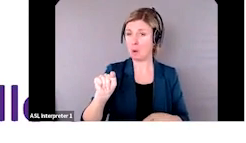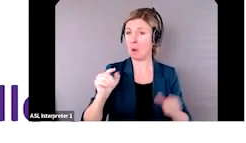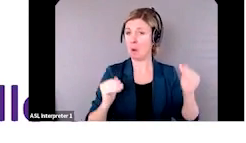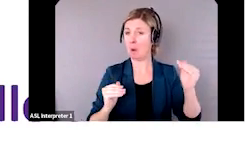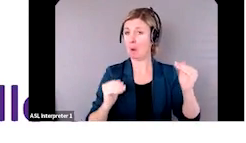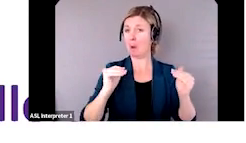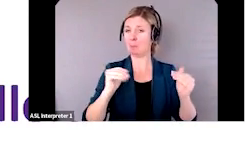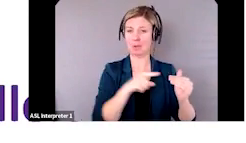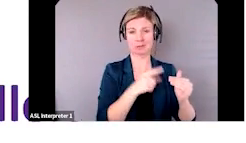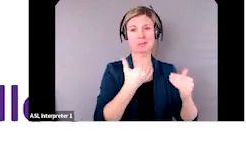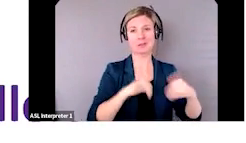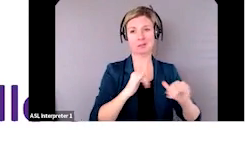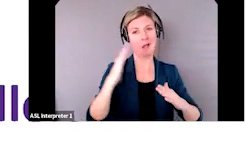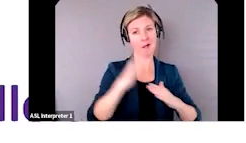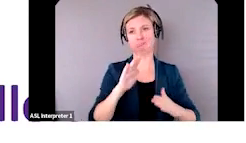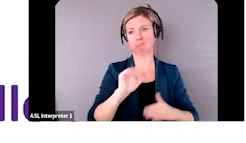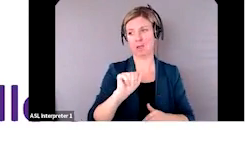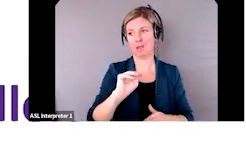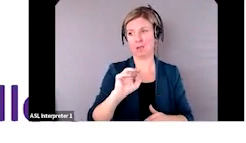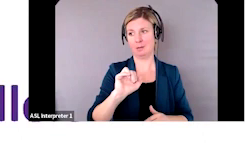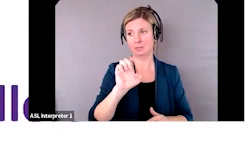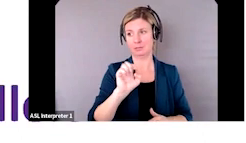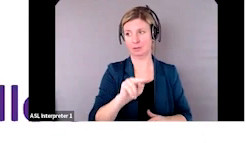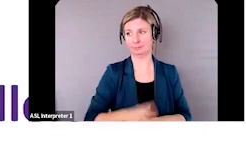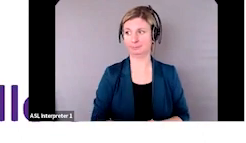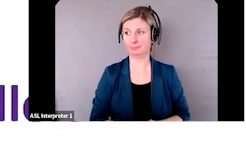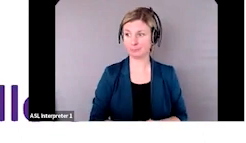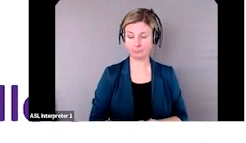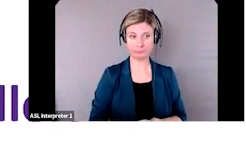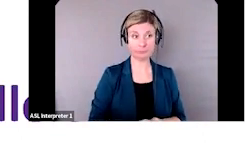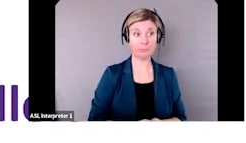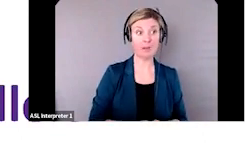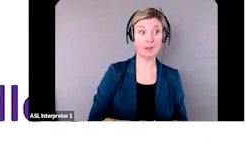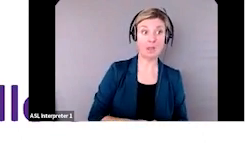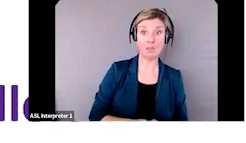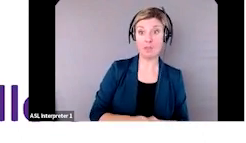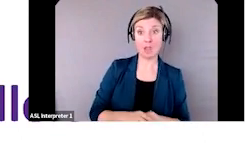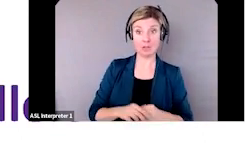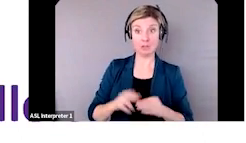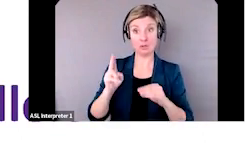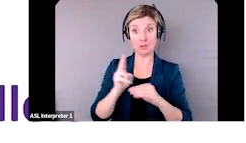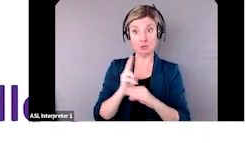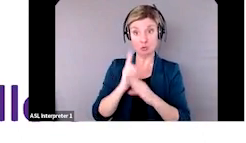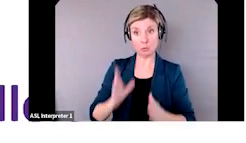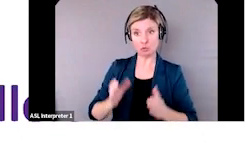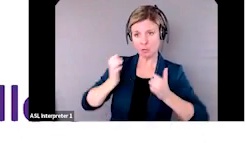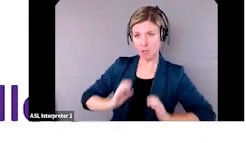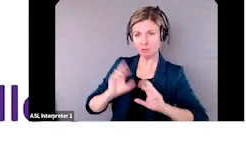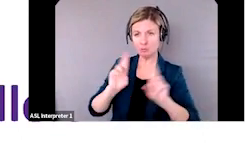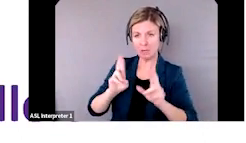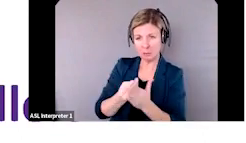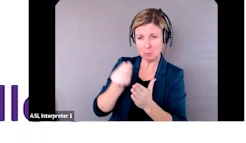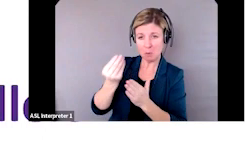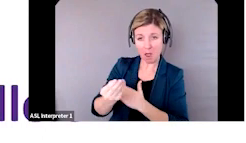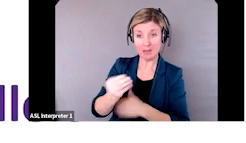66% of customers start their product searches on Amazon. And that's important, even if you're not going to sell